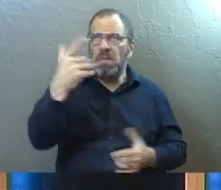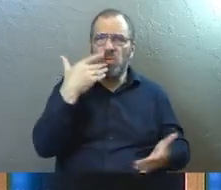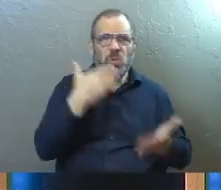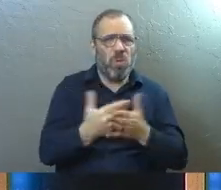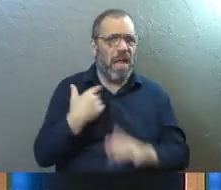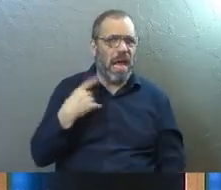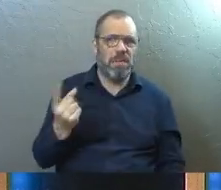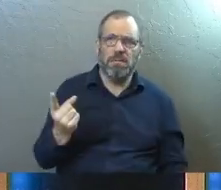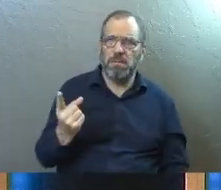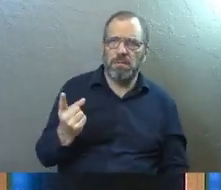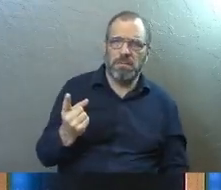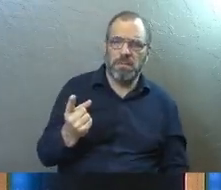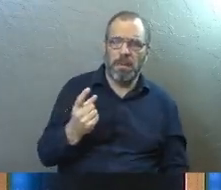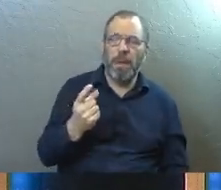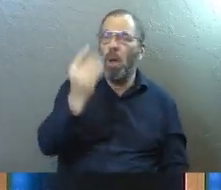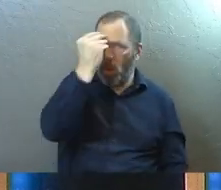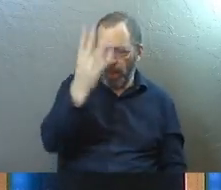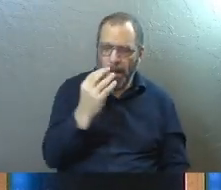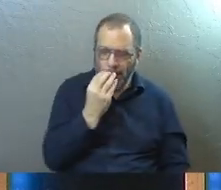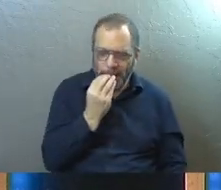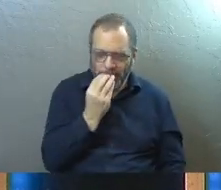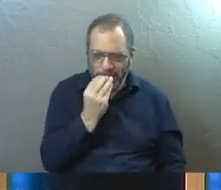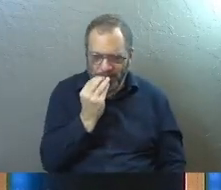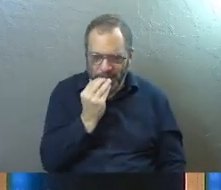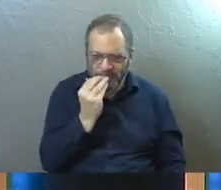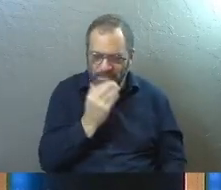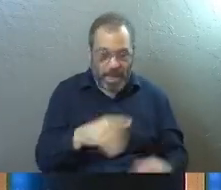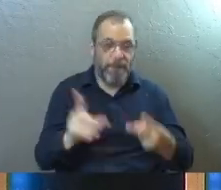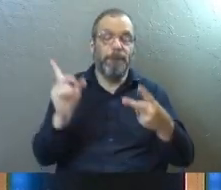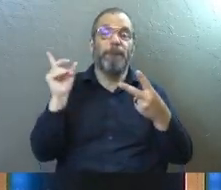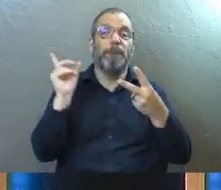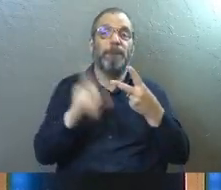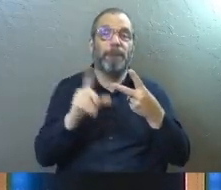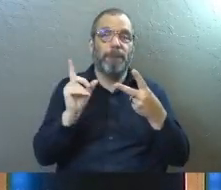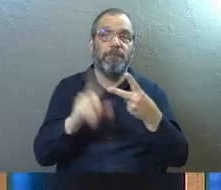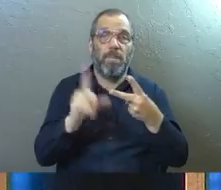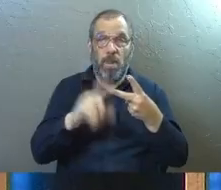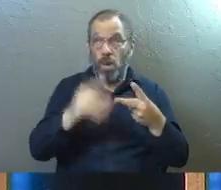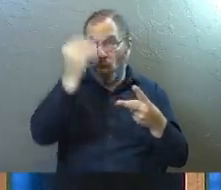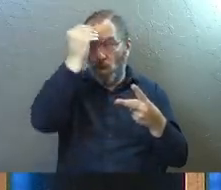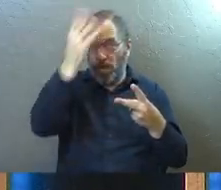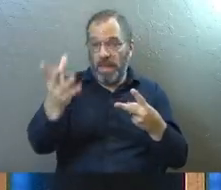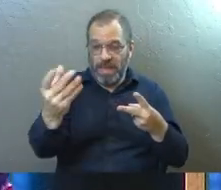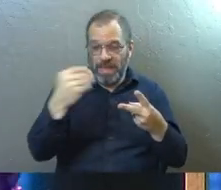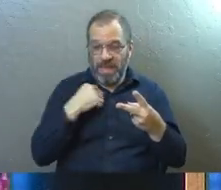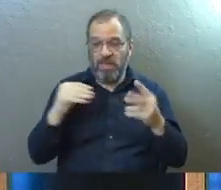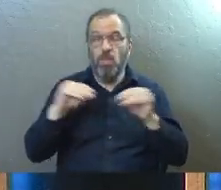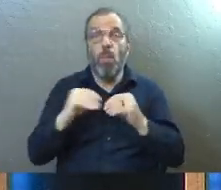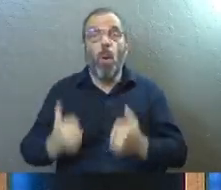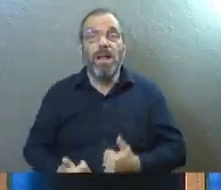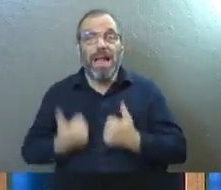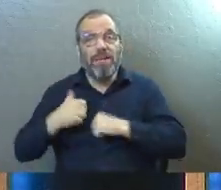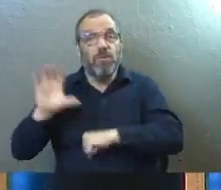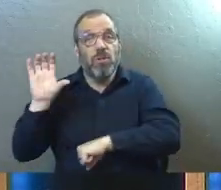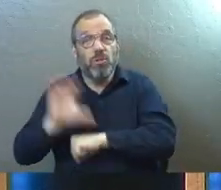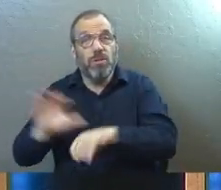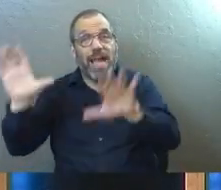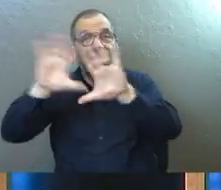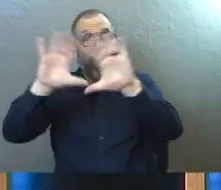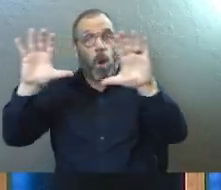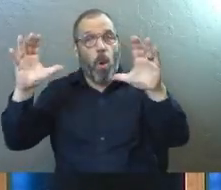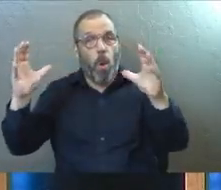good things for us, so we've got to obey for us individually. Now, the second point is that obedience to God brings more life to the church as a